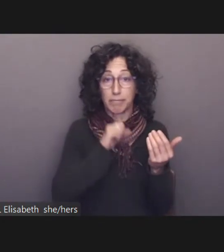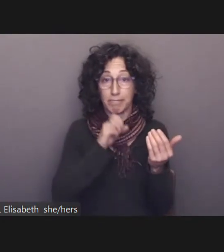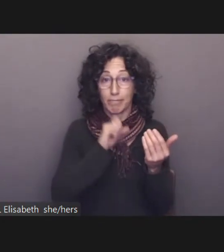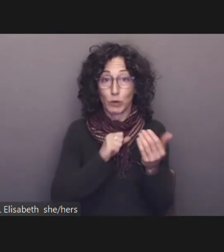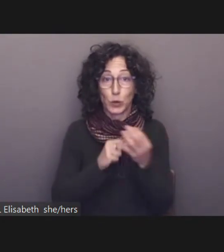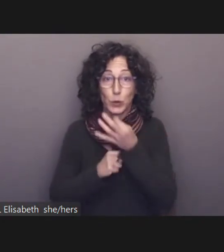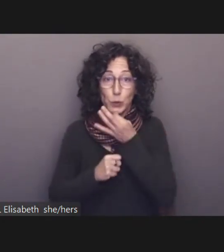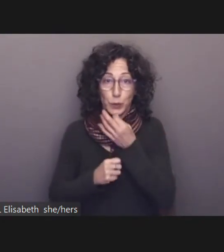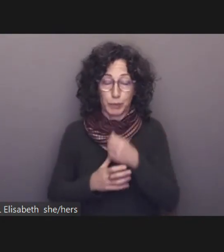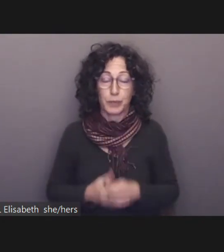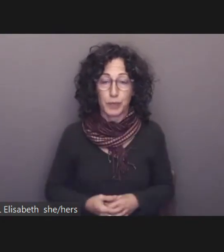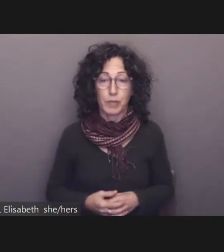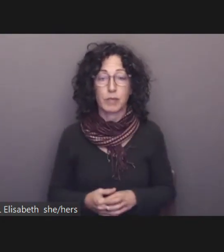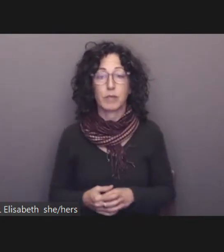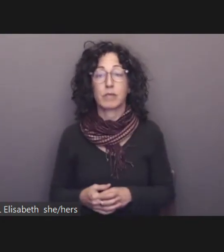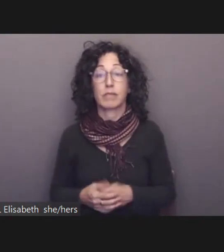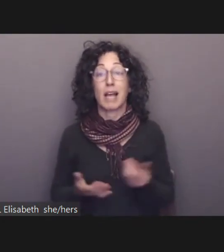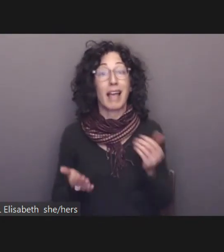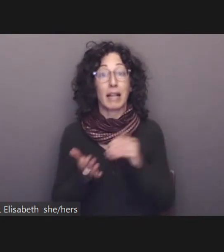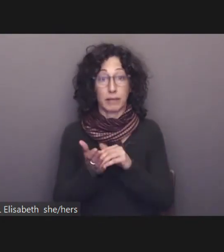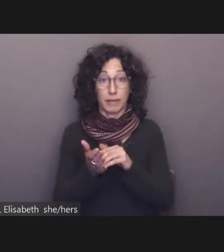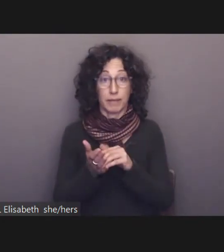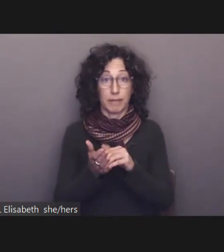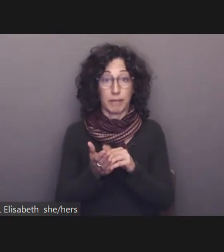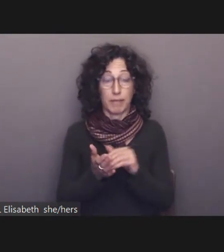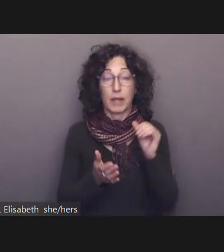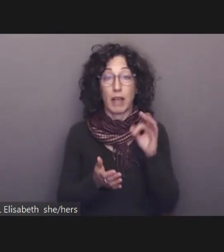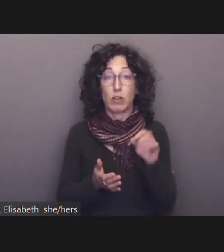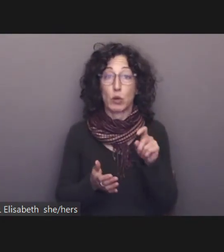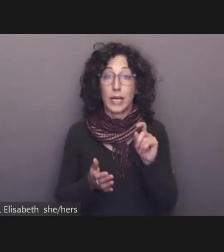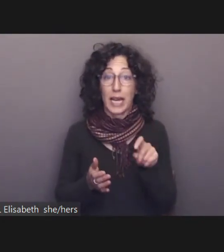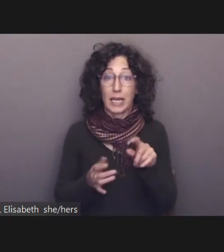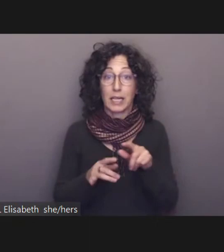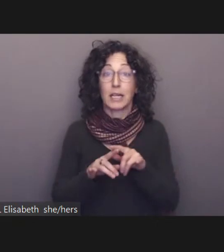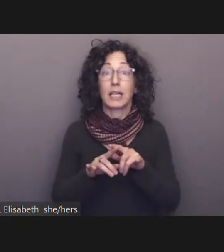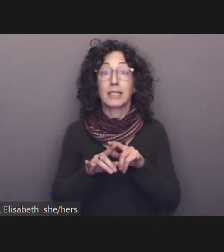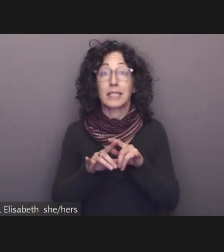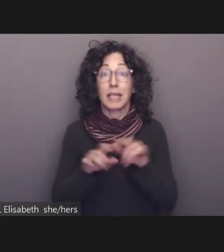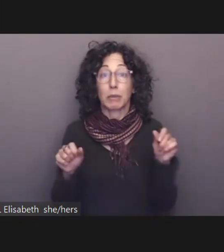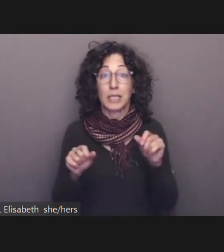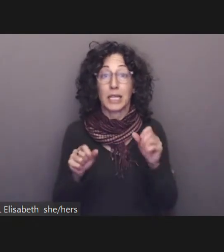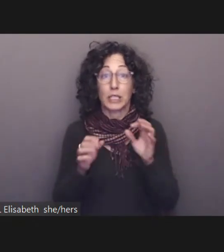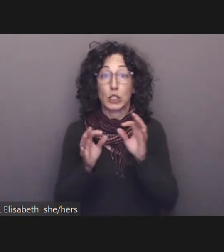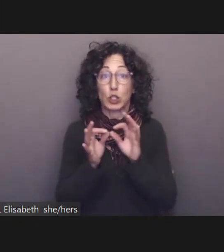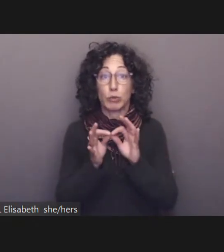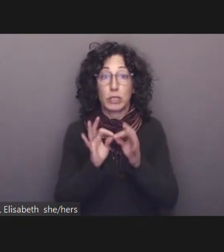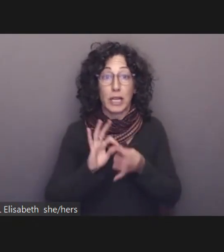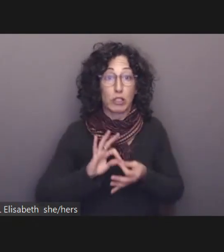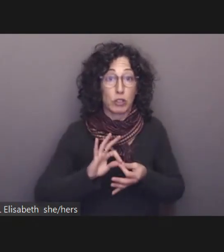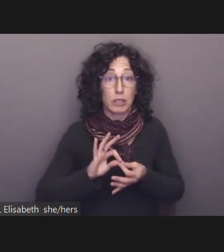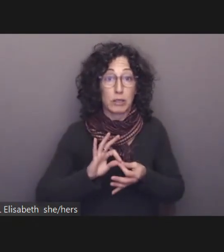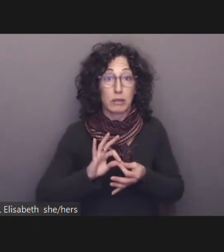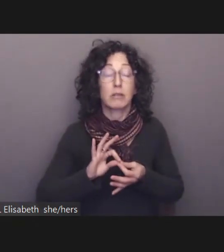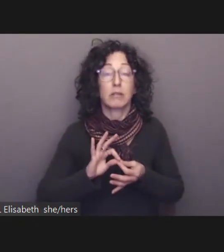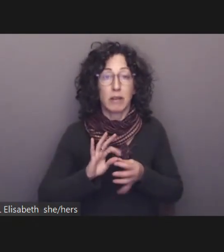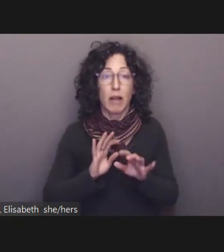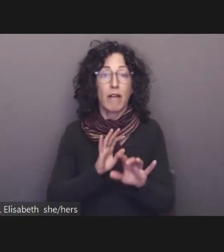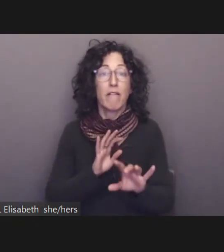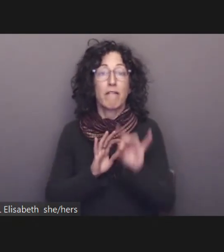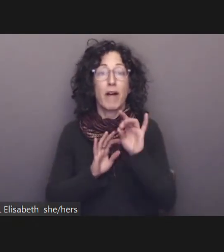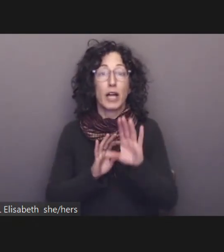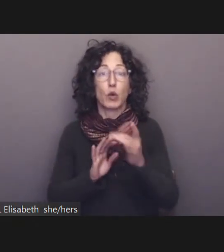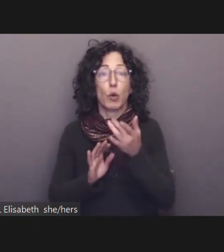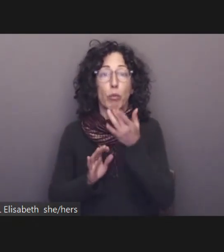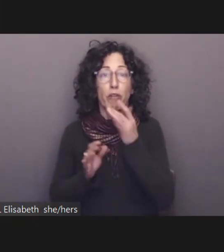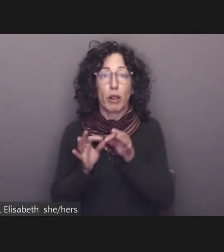soon. Again, if you need simultaneous interpretation, please select your preferred language through